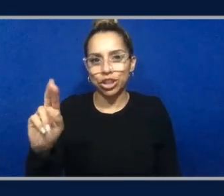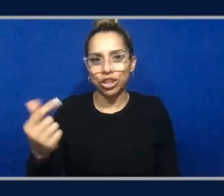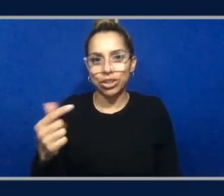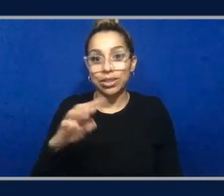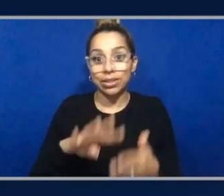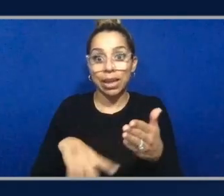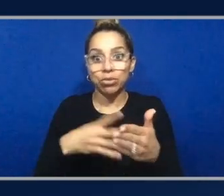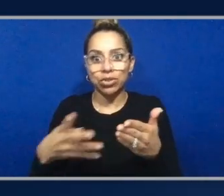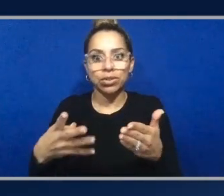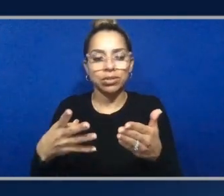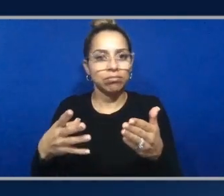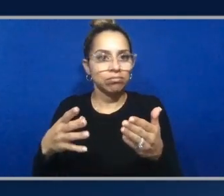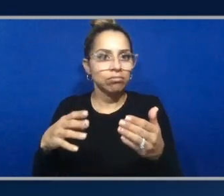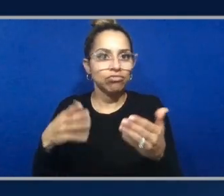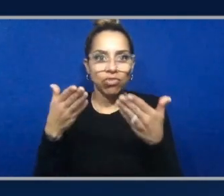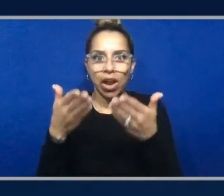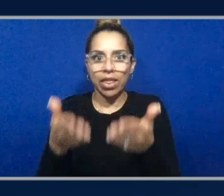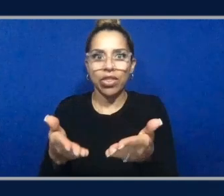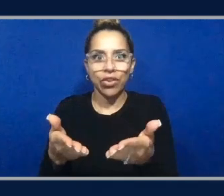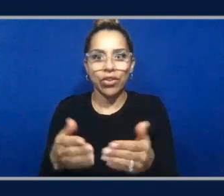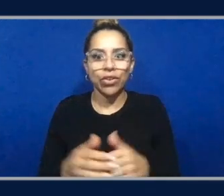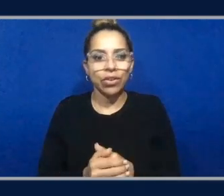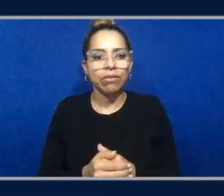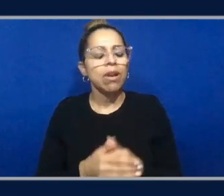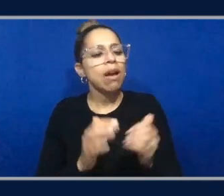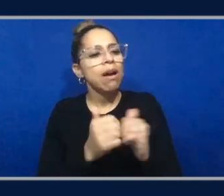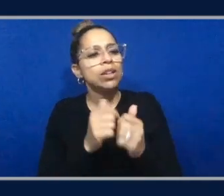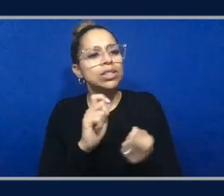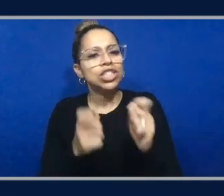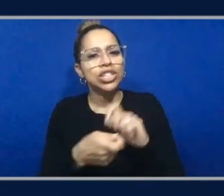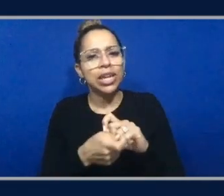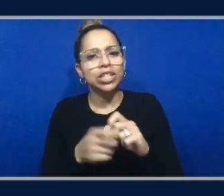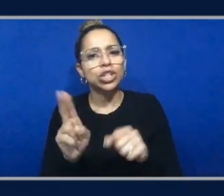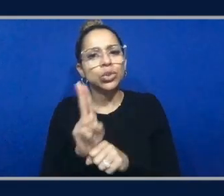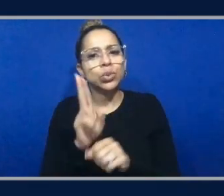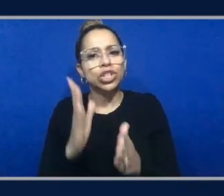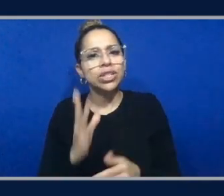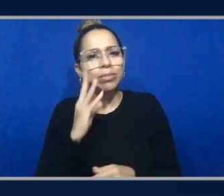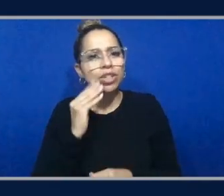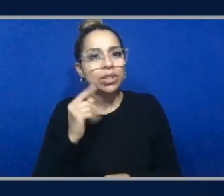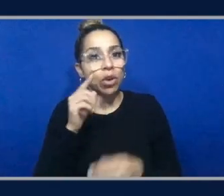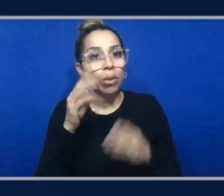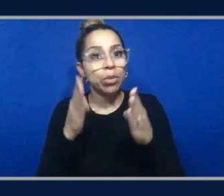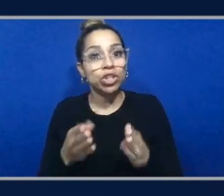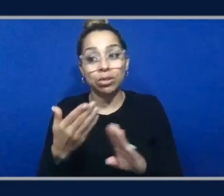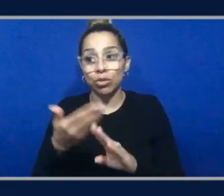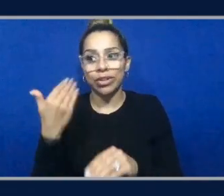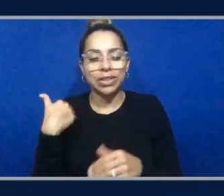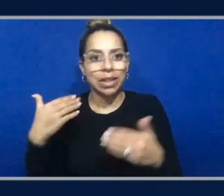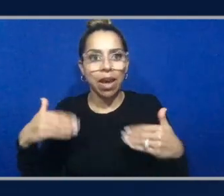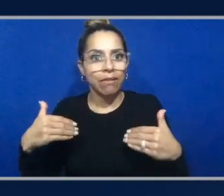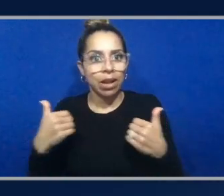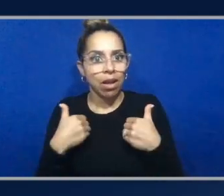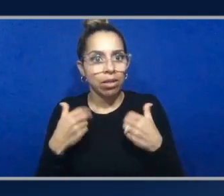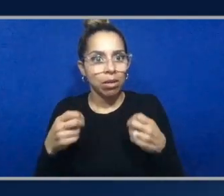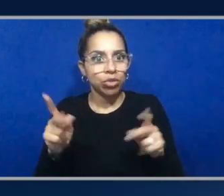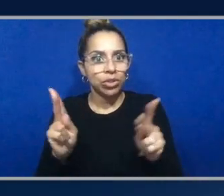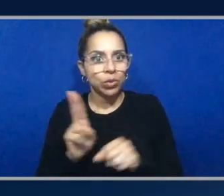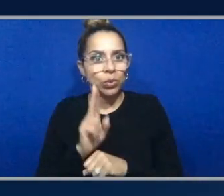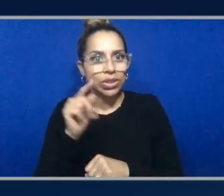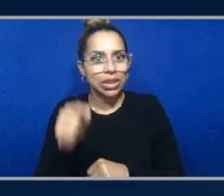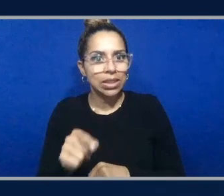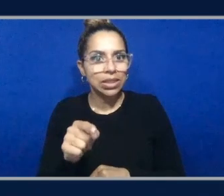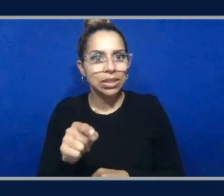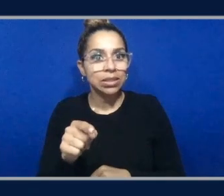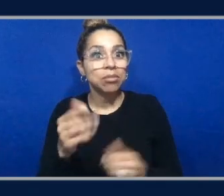this change the user experience for someone who, you know, previously may not have been able to use this and express to you that this was something that they